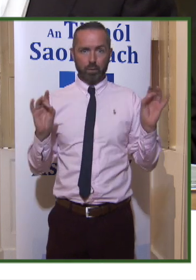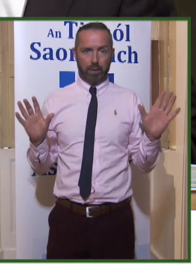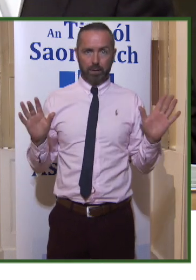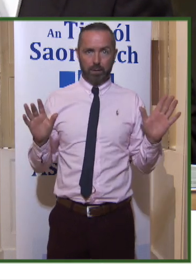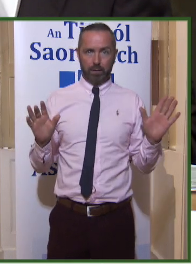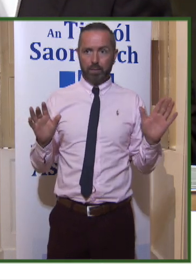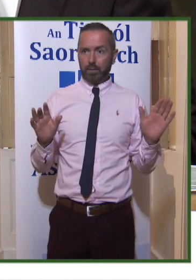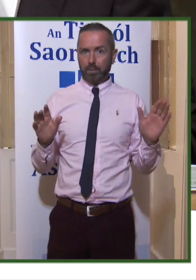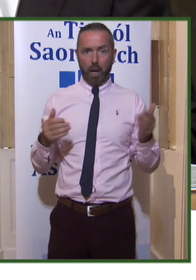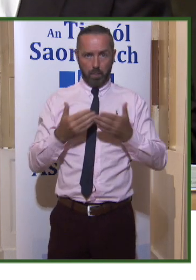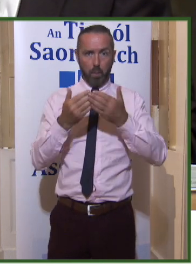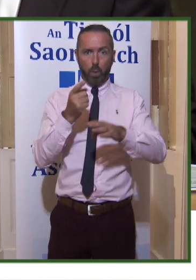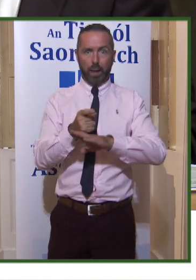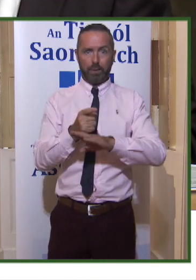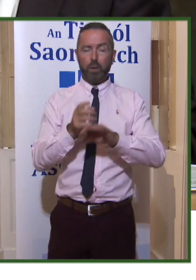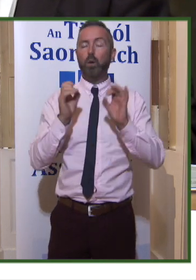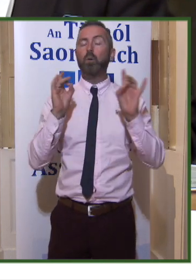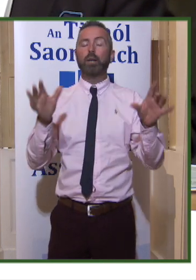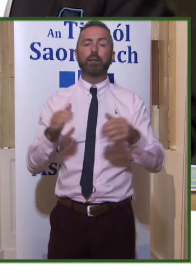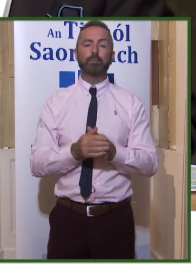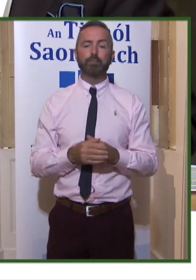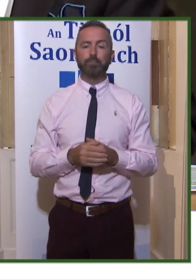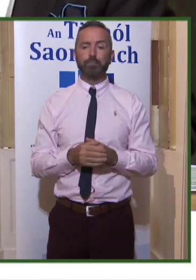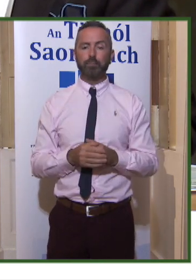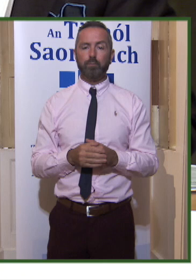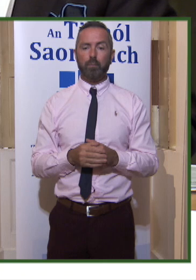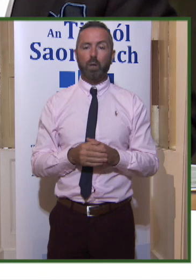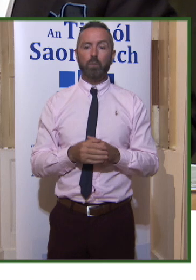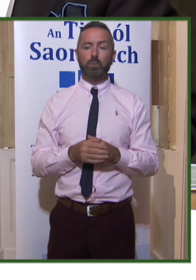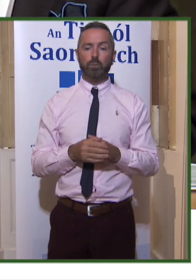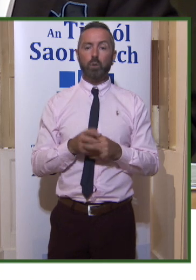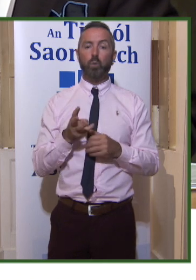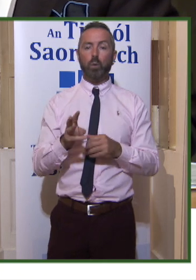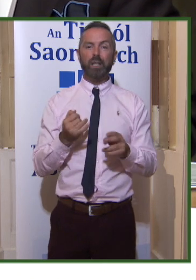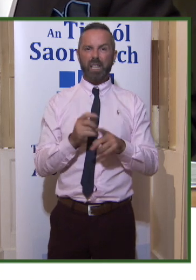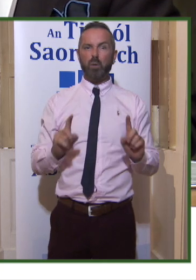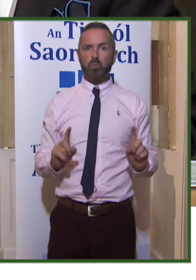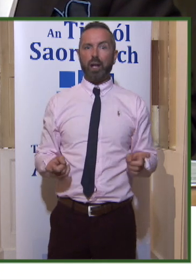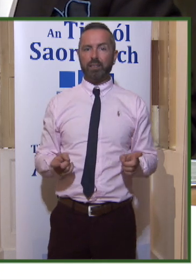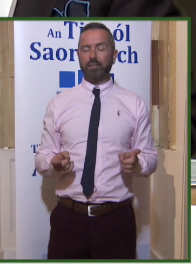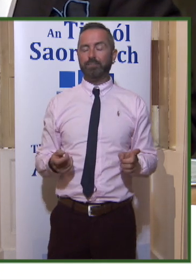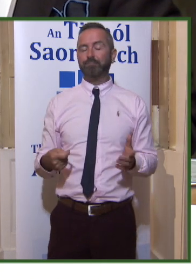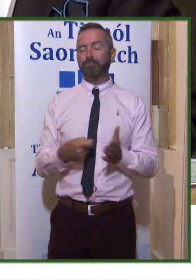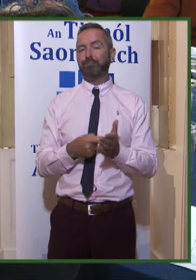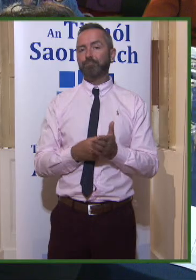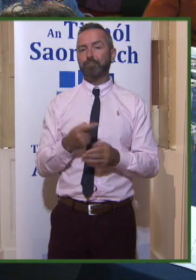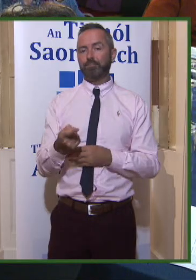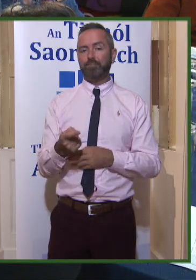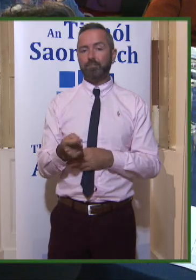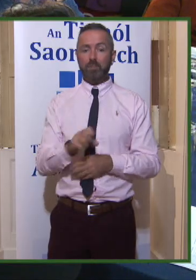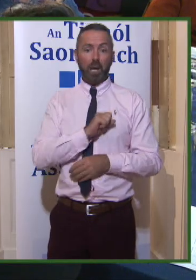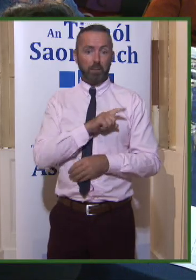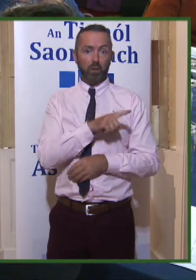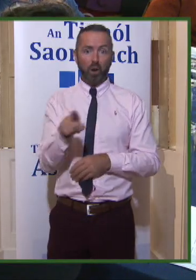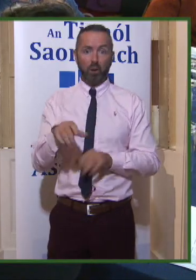the future is 5 to 10. 5 to 10. So we'll put little brackets below that. So Anybody against that?